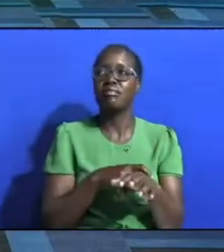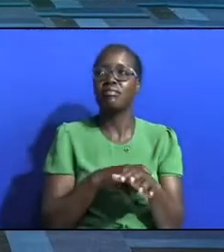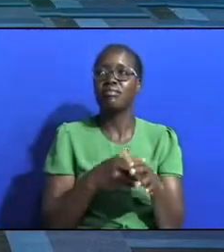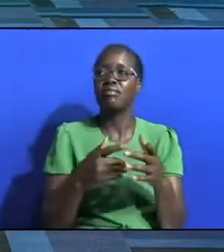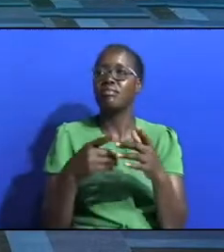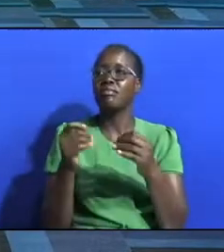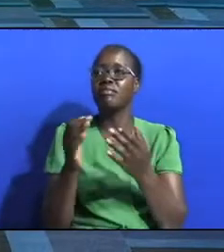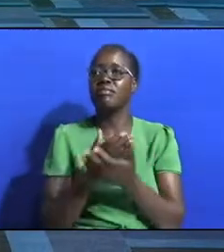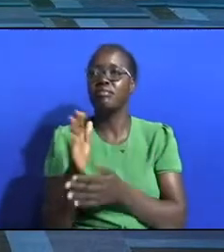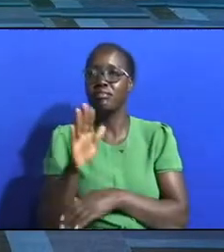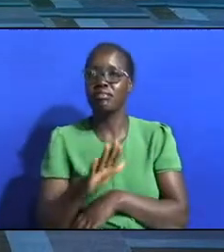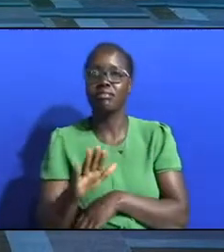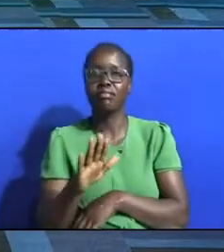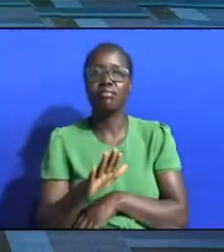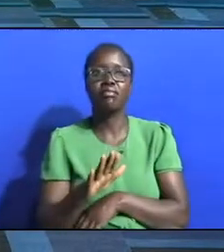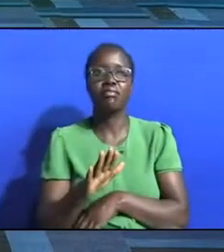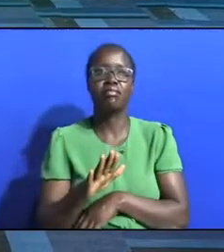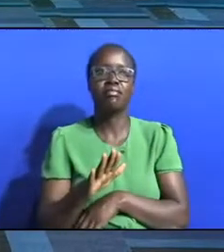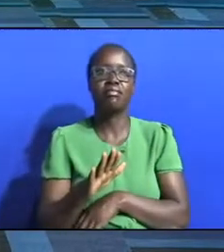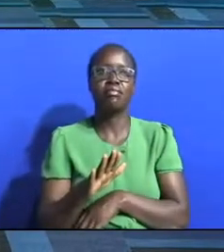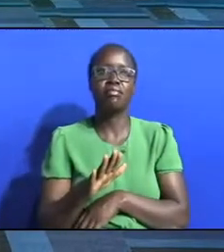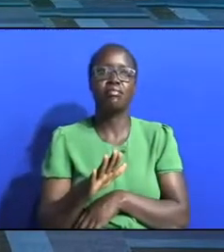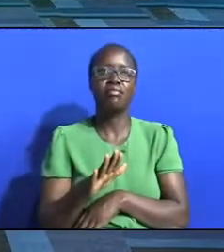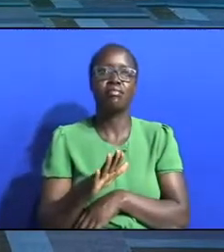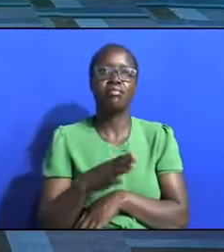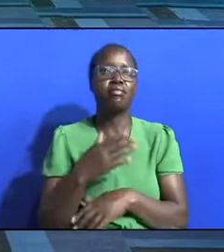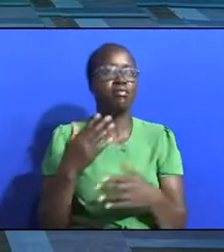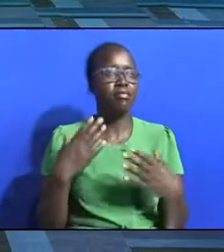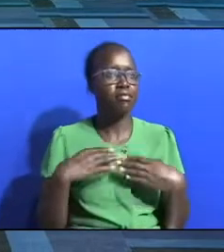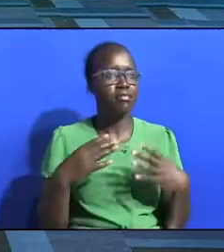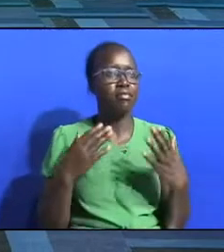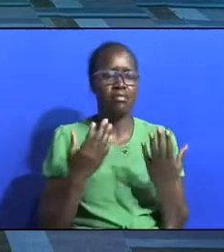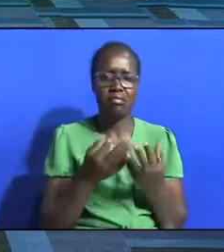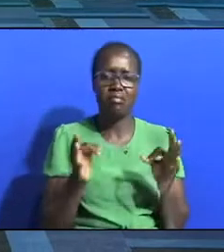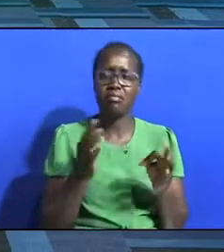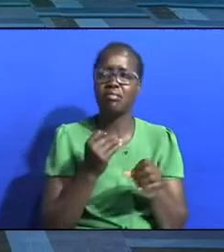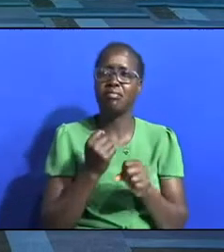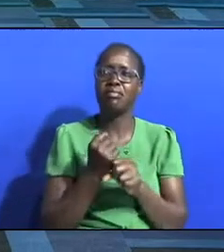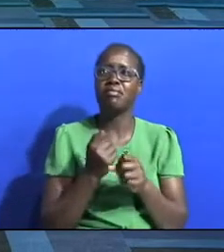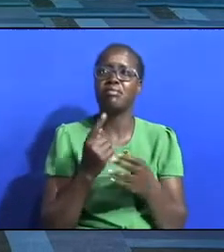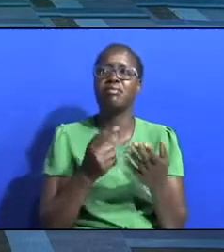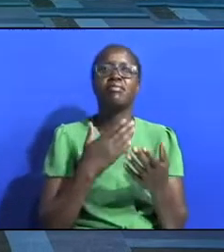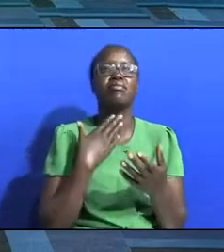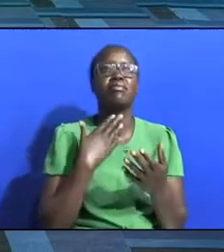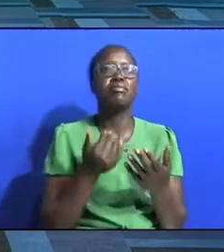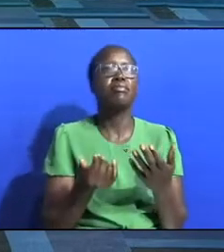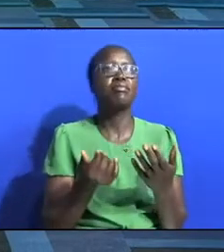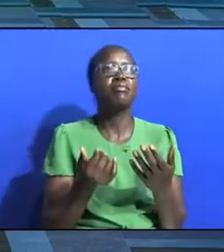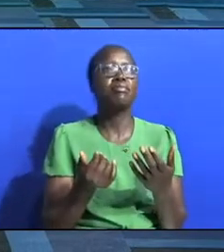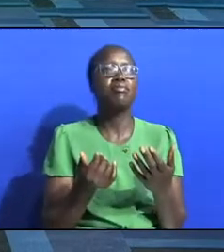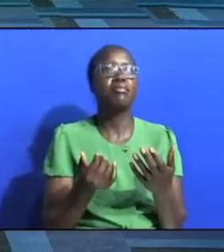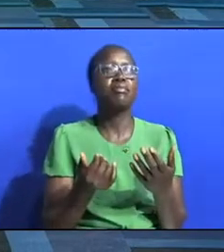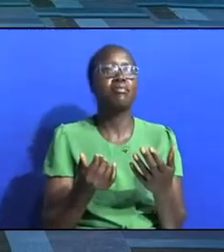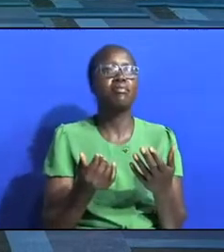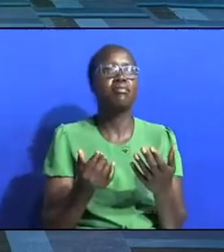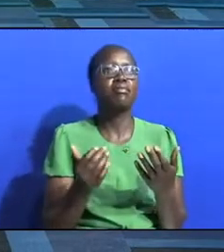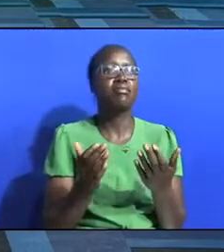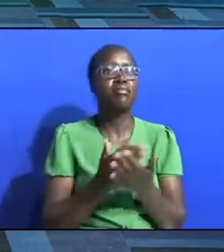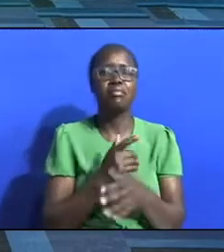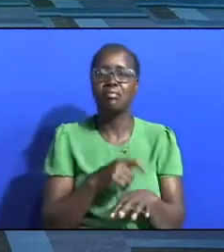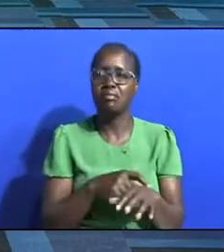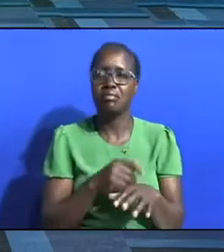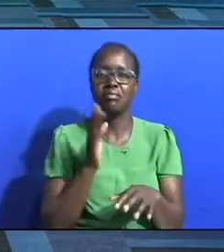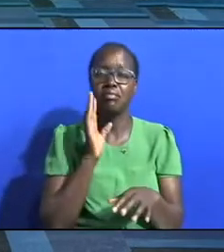go to some places and people are free to do what they want, and maybe sometimes our parents are not